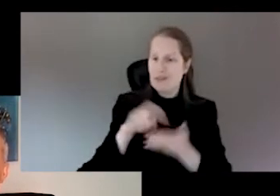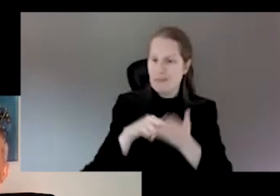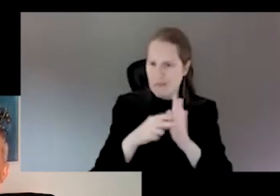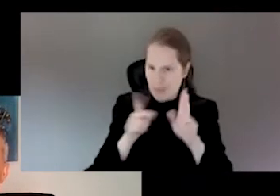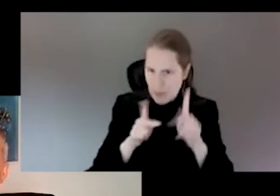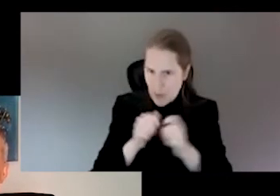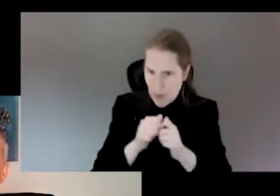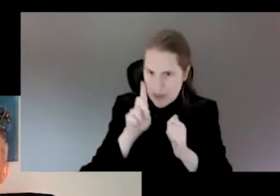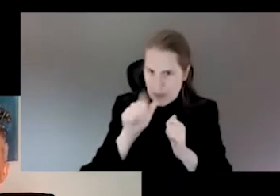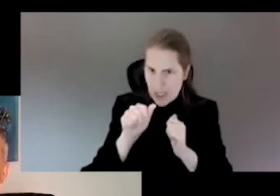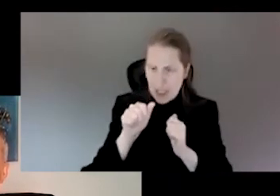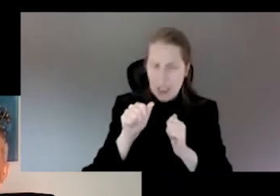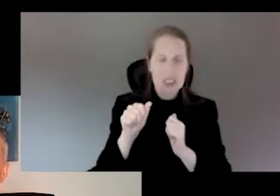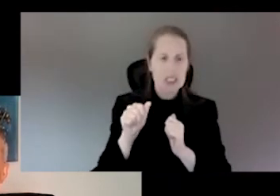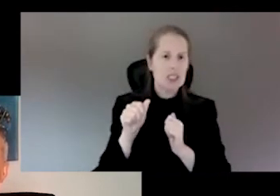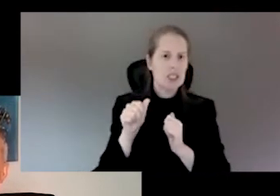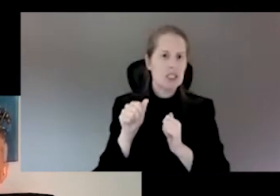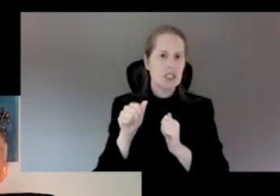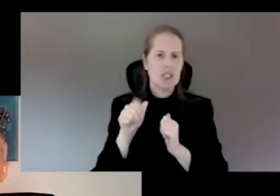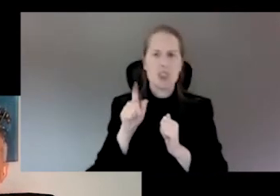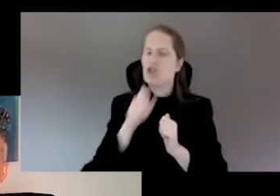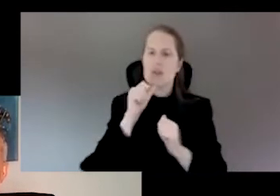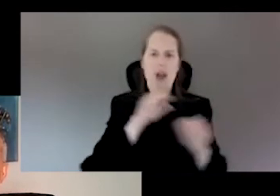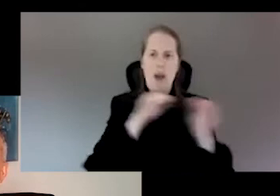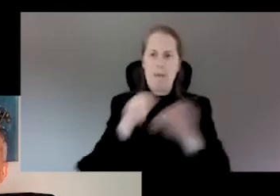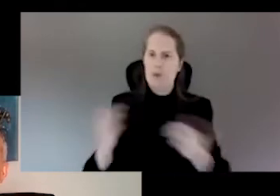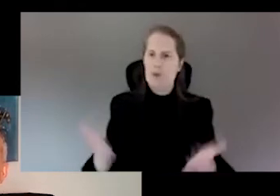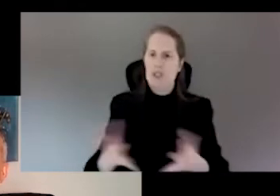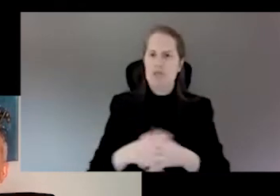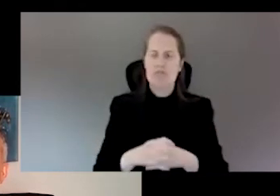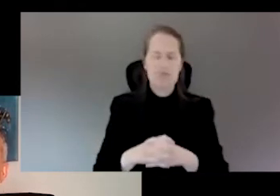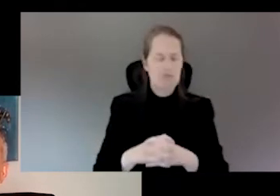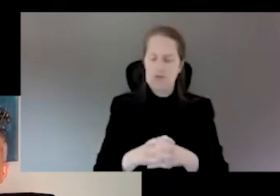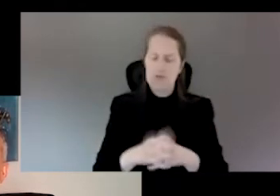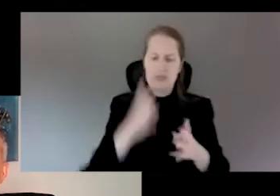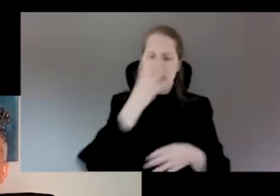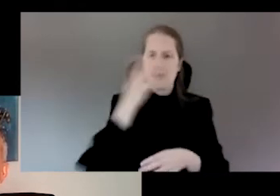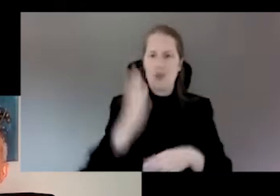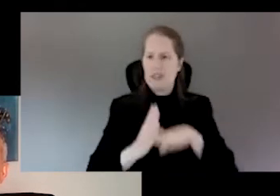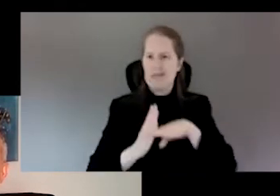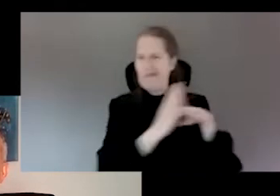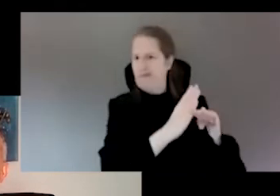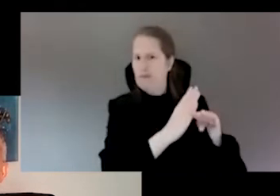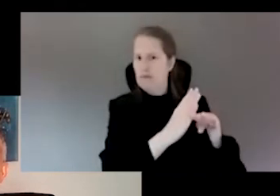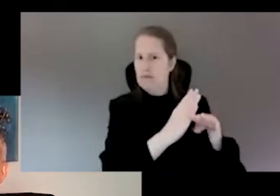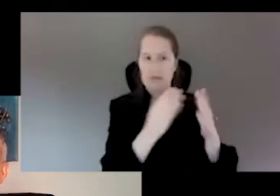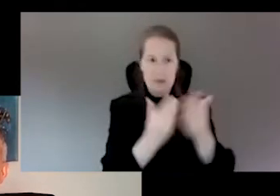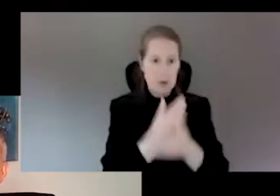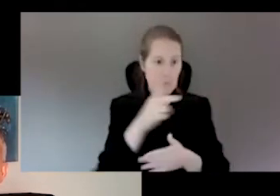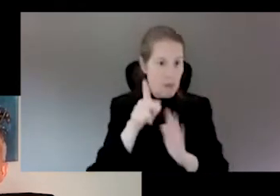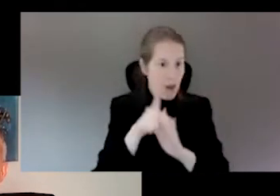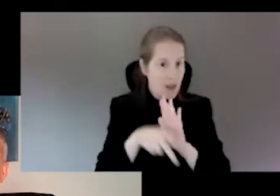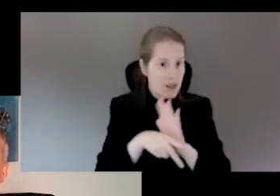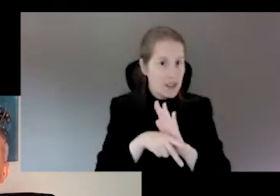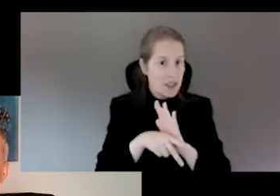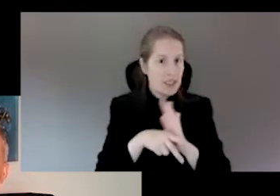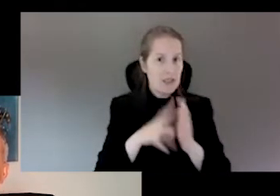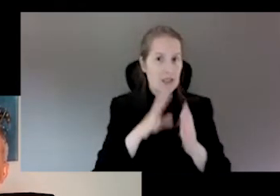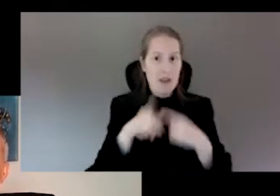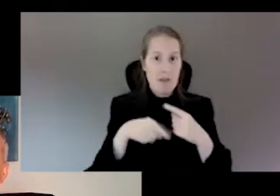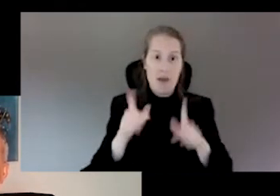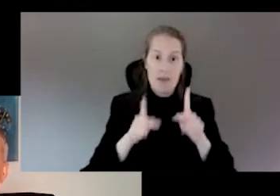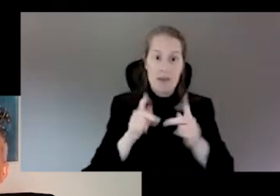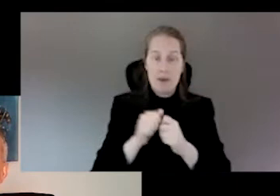shouldn't migrate here, right? Those new policies that talk about individuals with disabilities